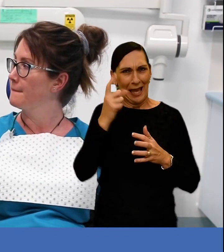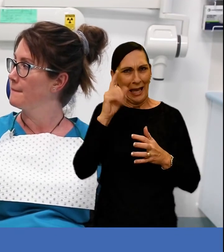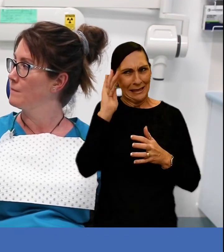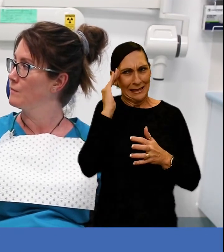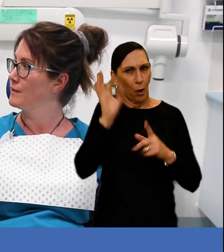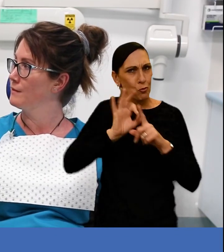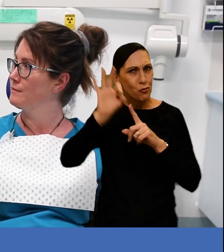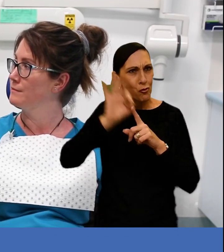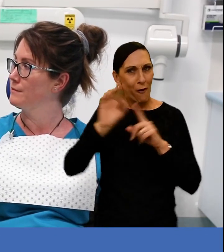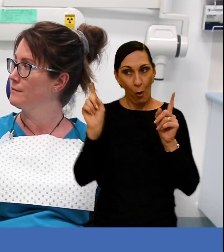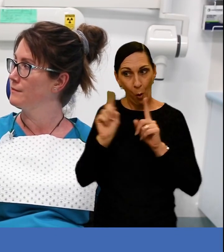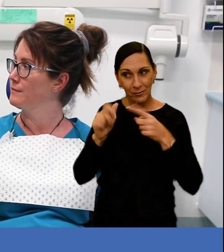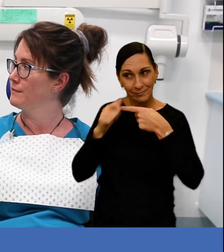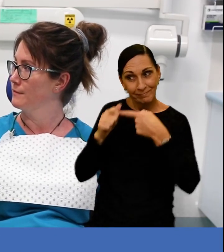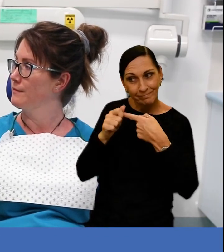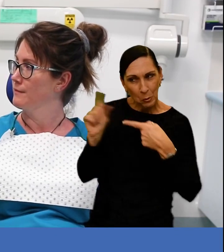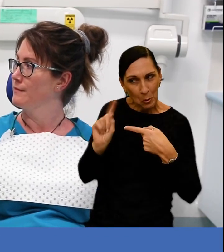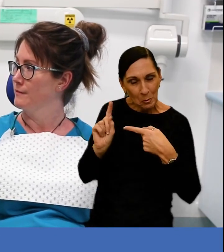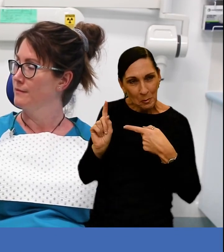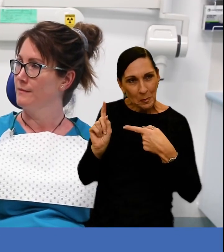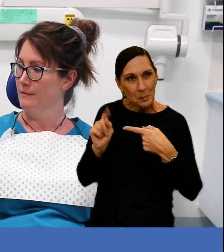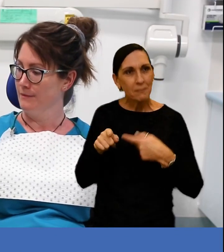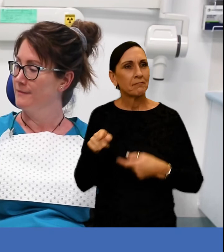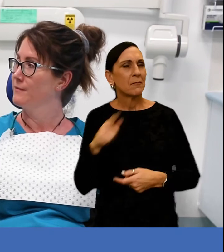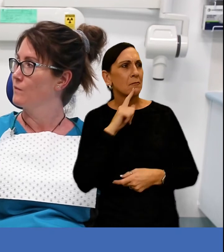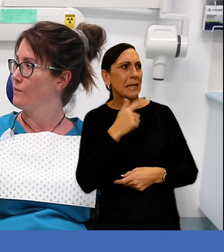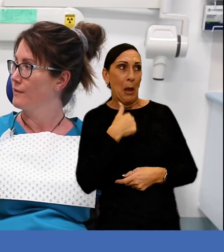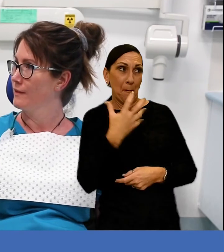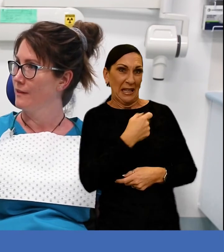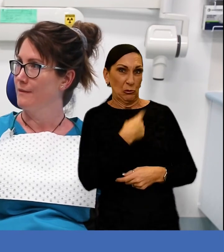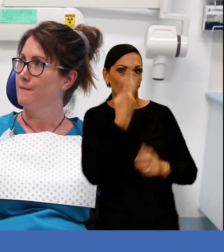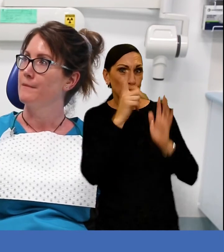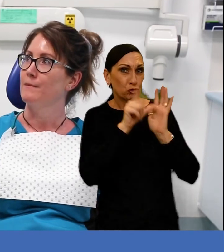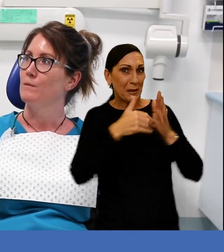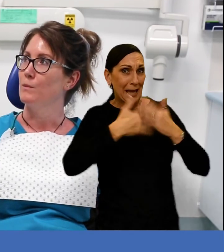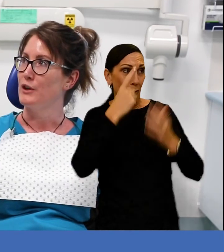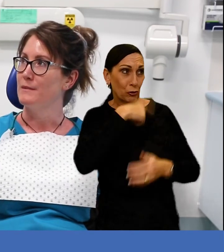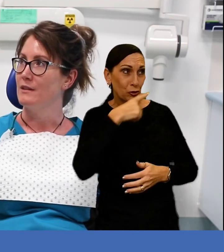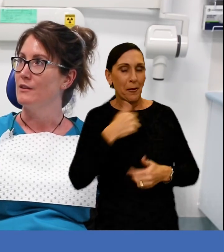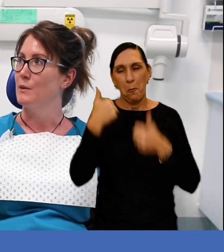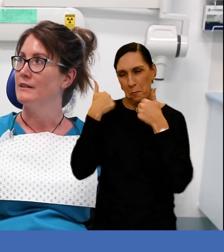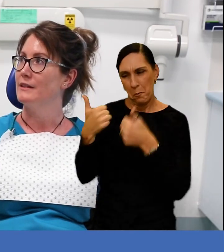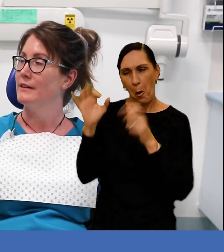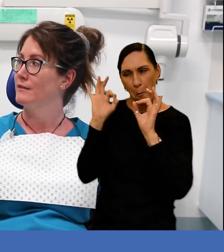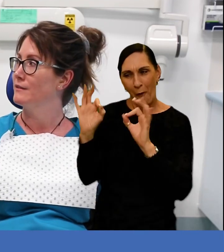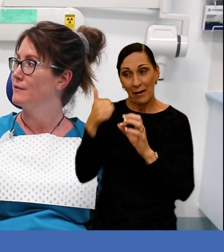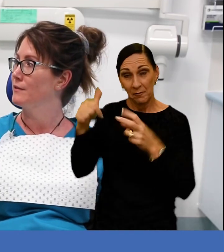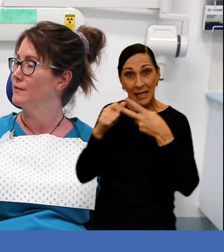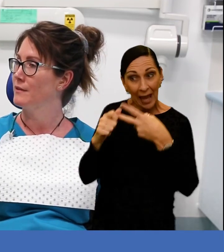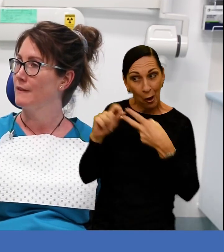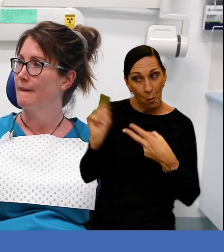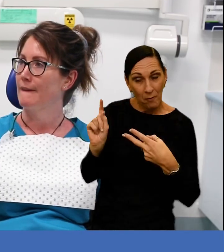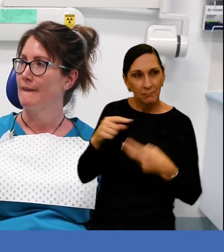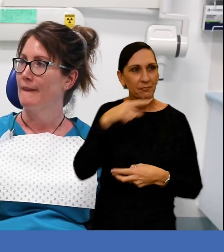so we're going to change some things now. So what's the first one? Brush my teeth twice a day.